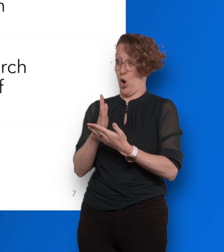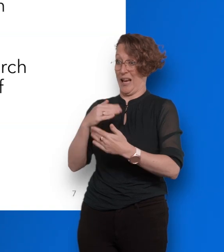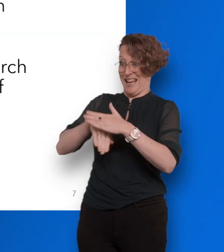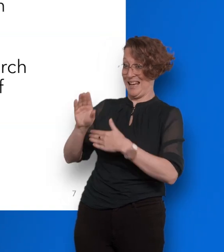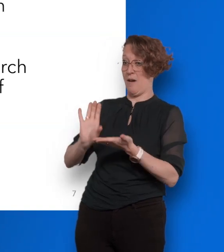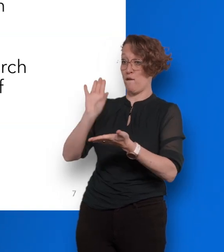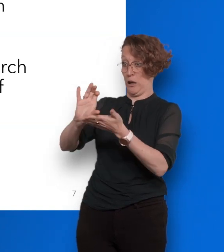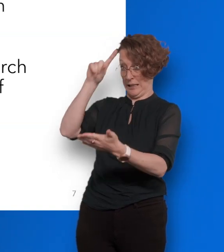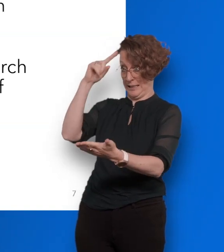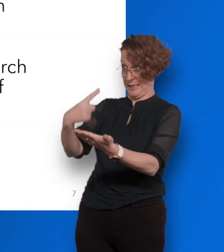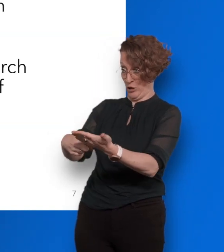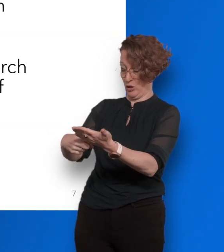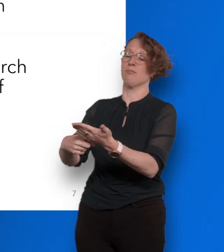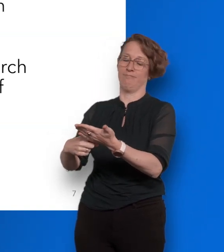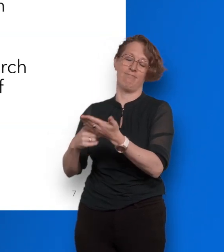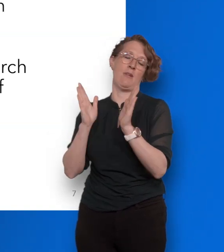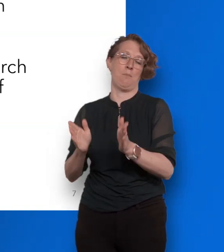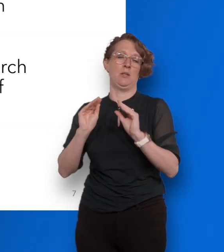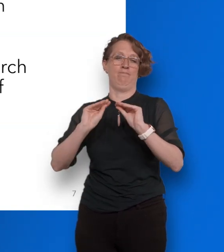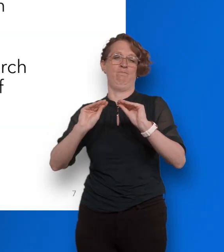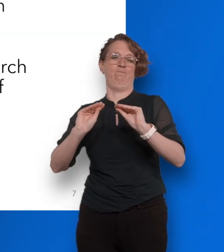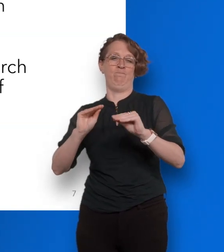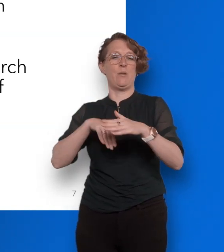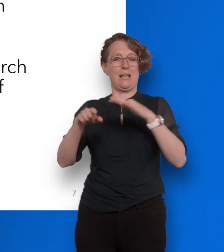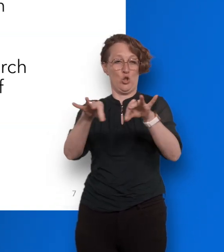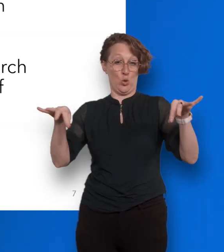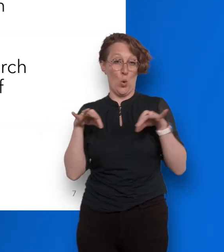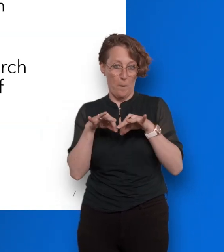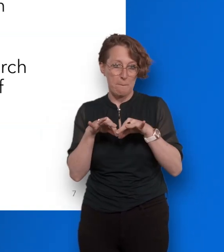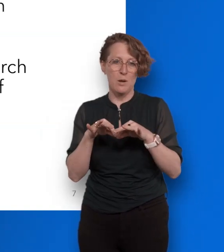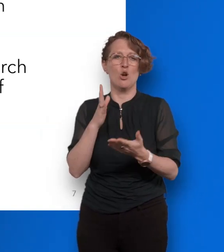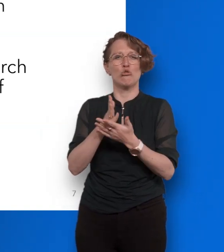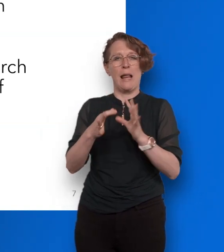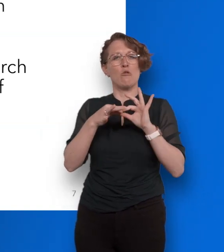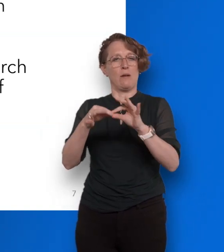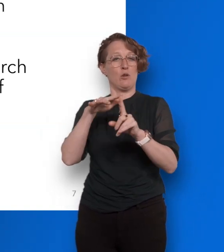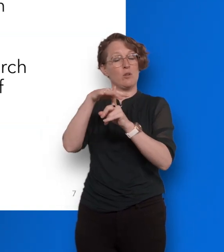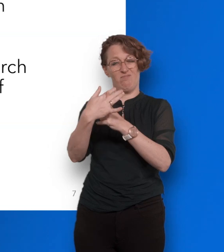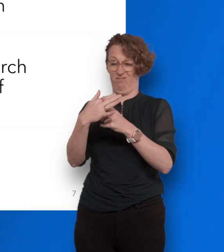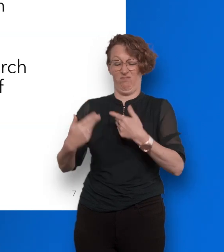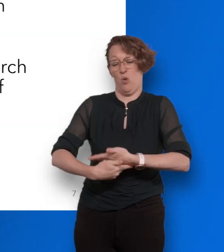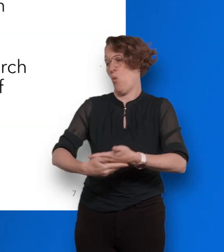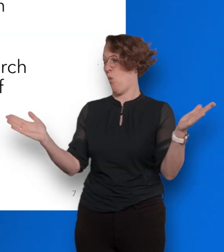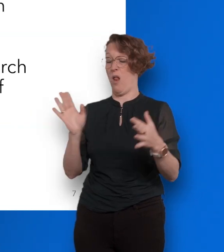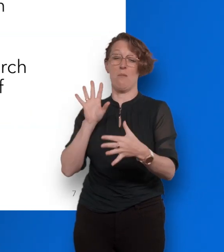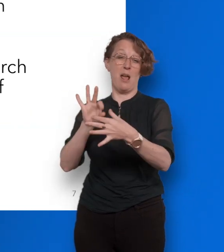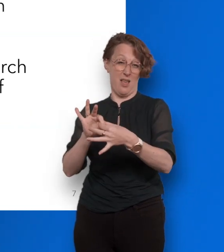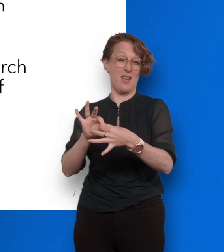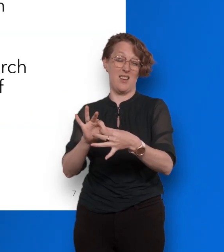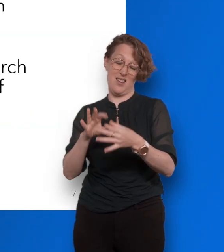funding decisions will be sort of within scope of this work, as the relevance of the content will actually be applicable to